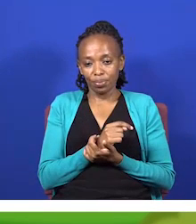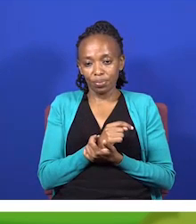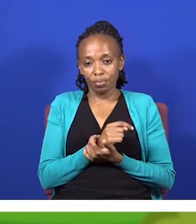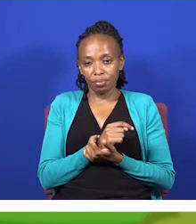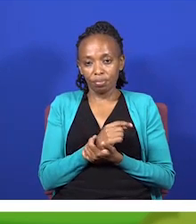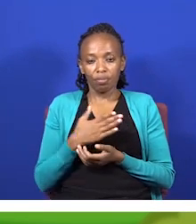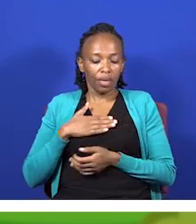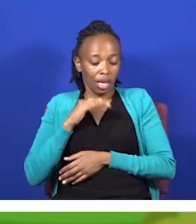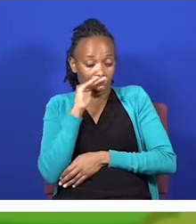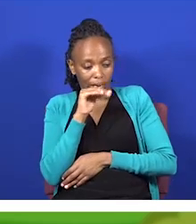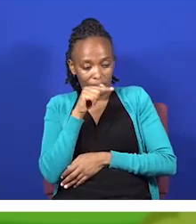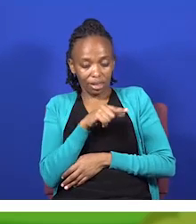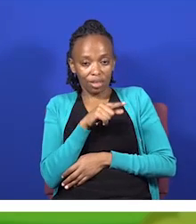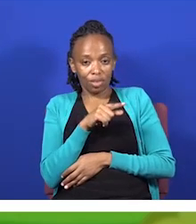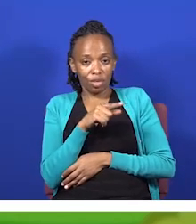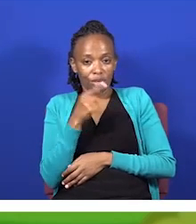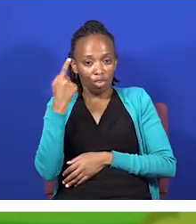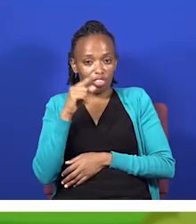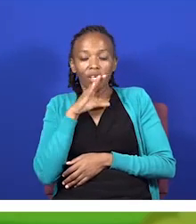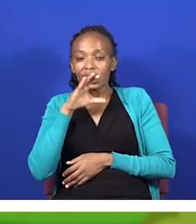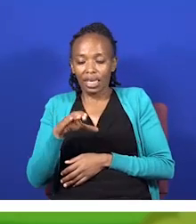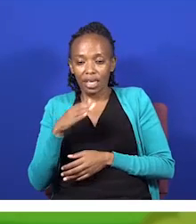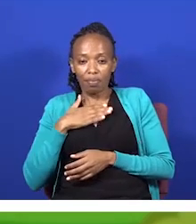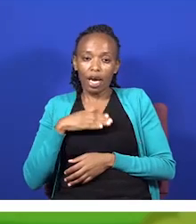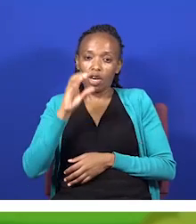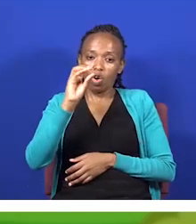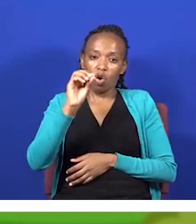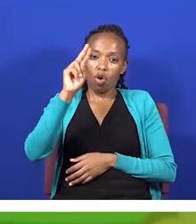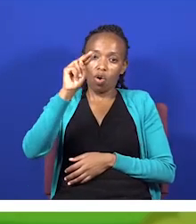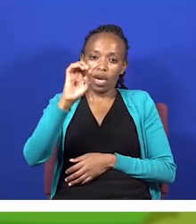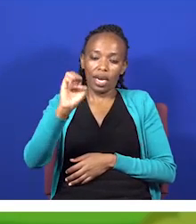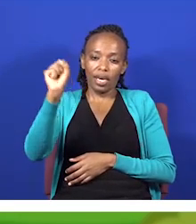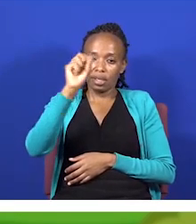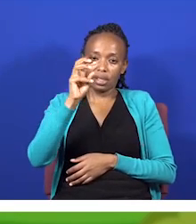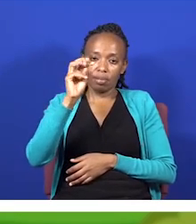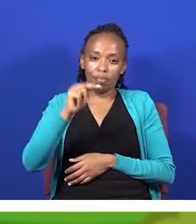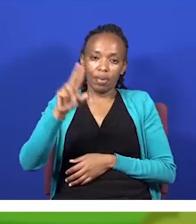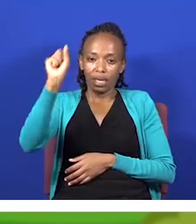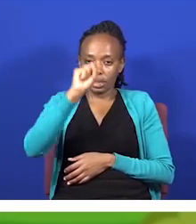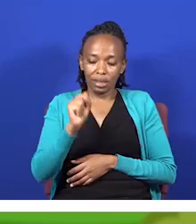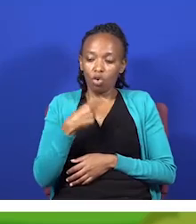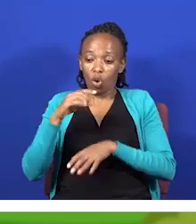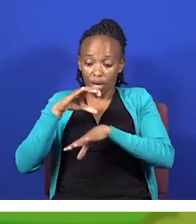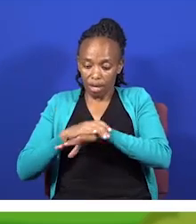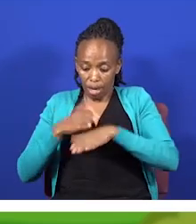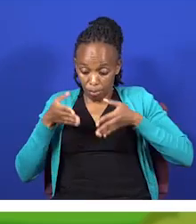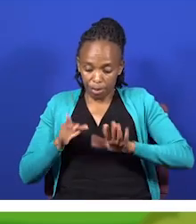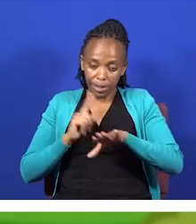I appeal to you for my son Onesimus, whom I have begotten while in my chains, who once